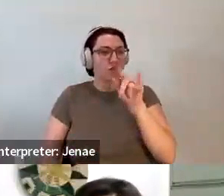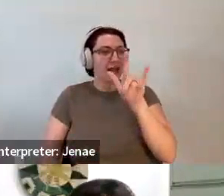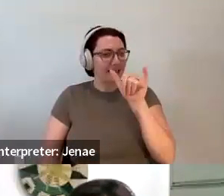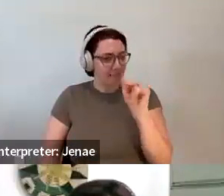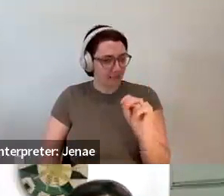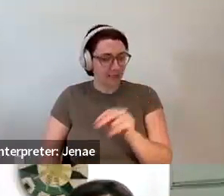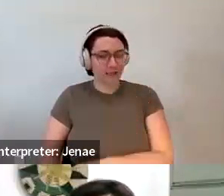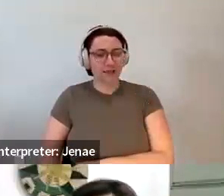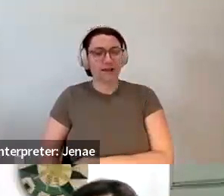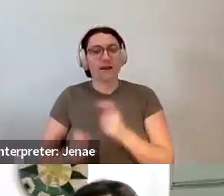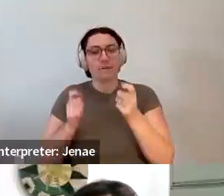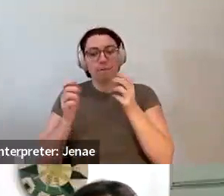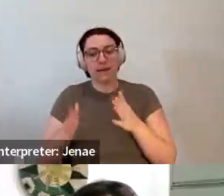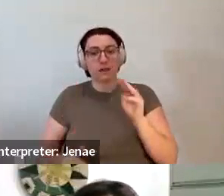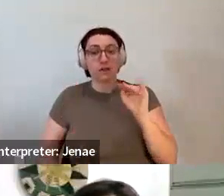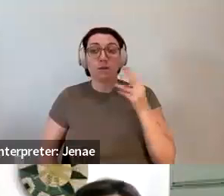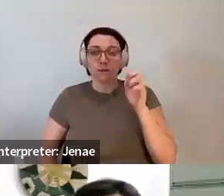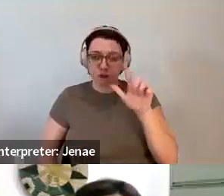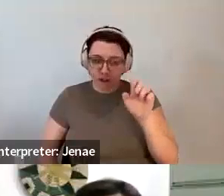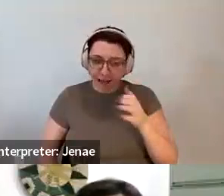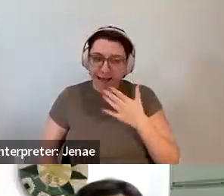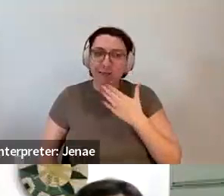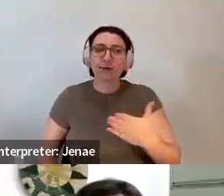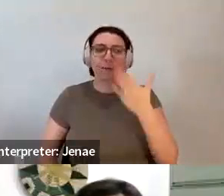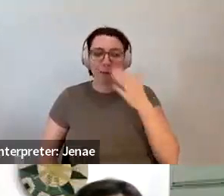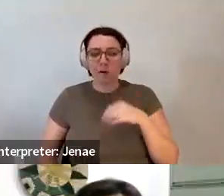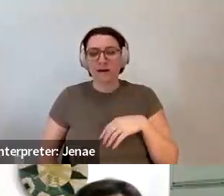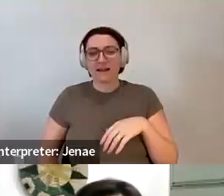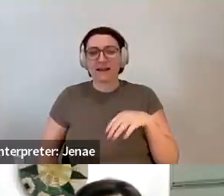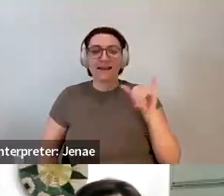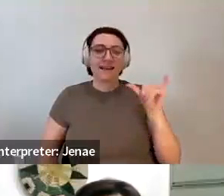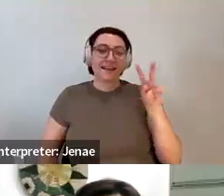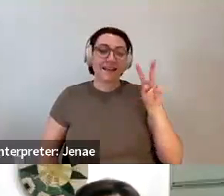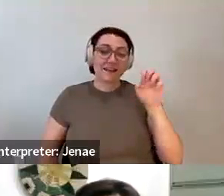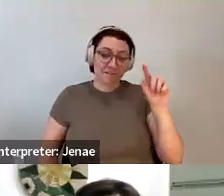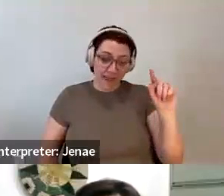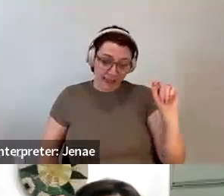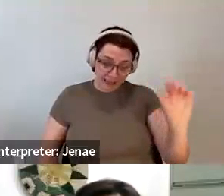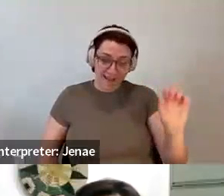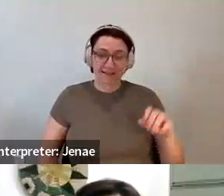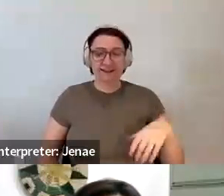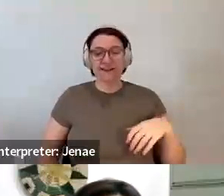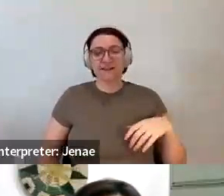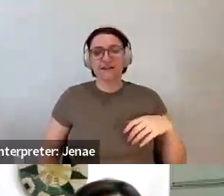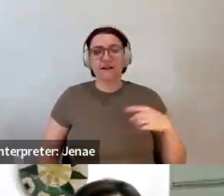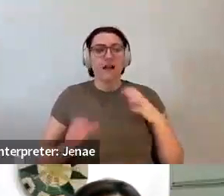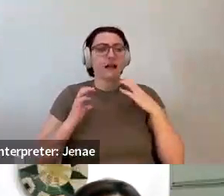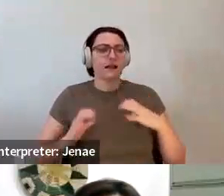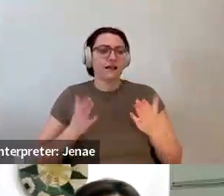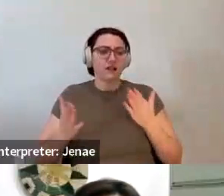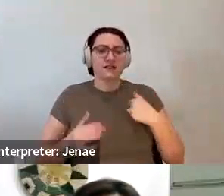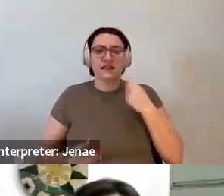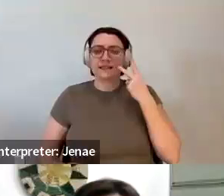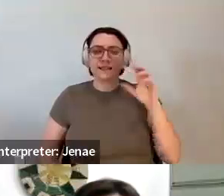And I see our manager Michelle is here, good morning too. And I see Yvette, good morning Yvette. And from Client Services, I see